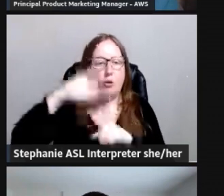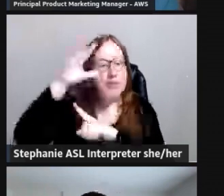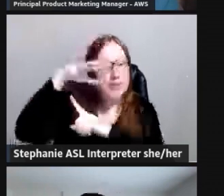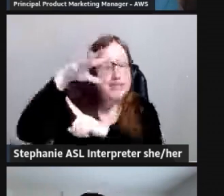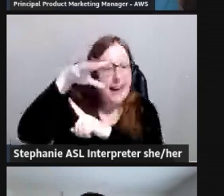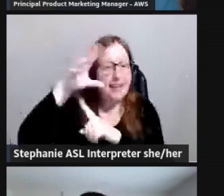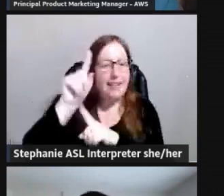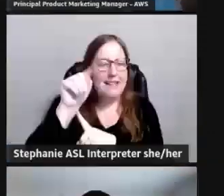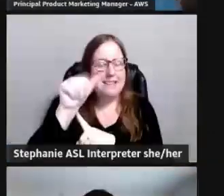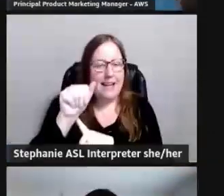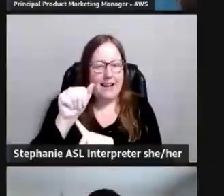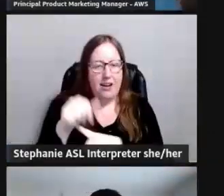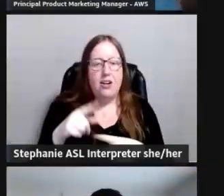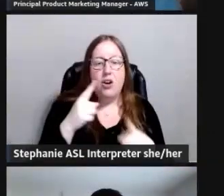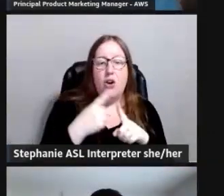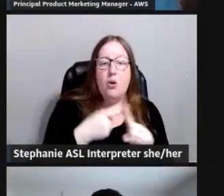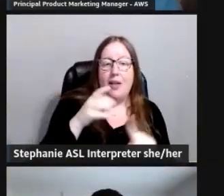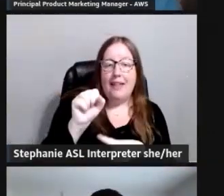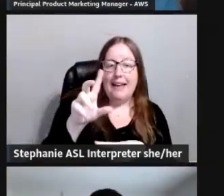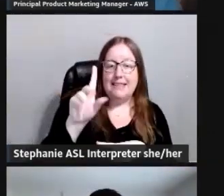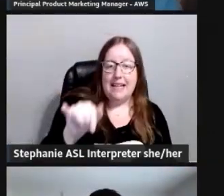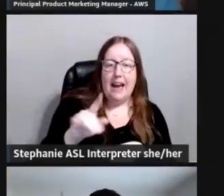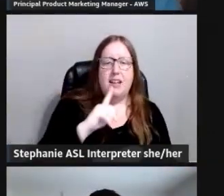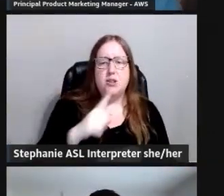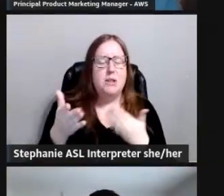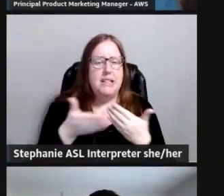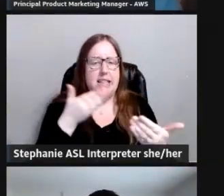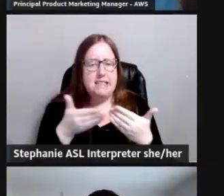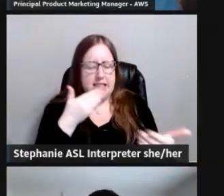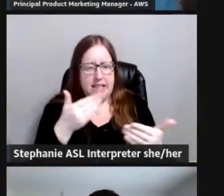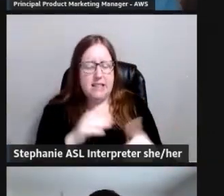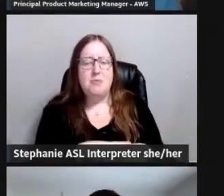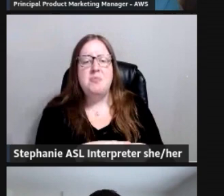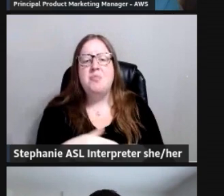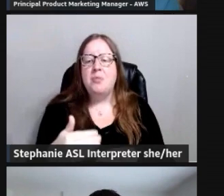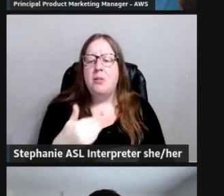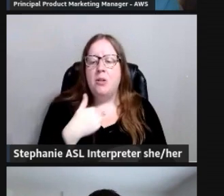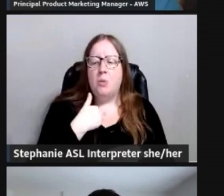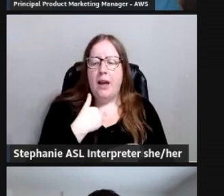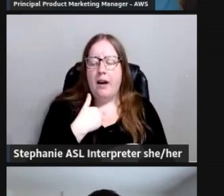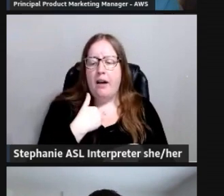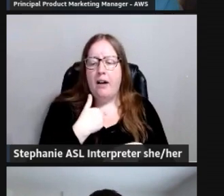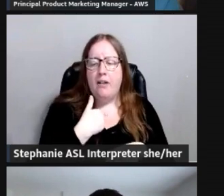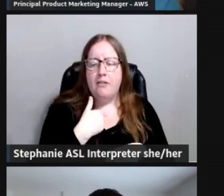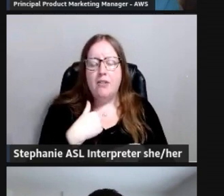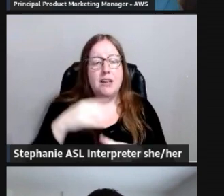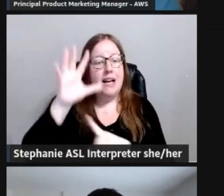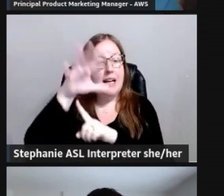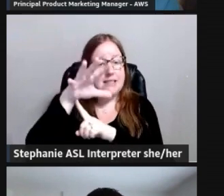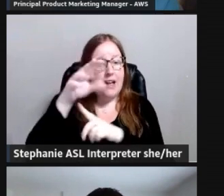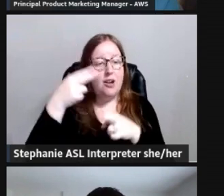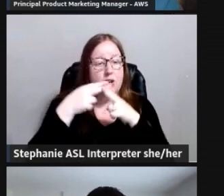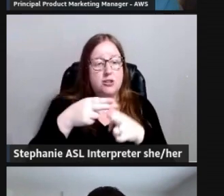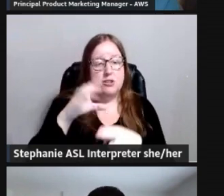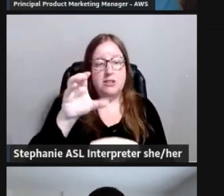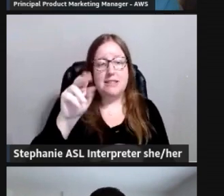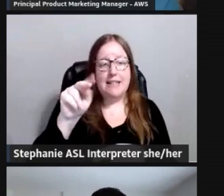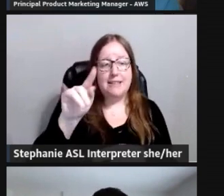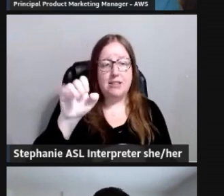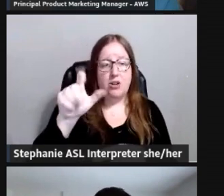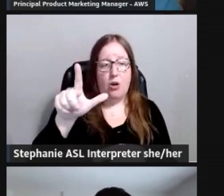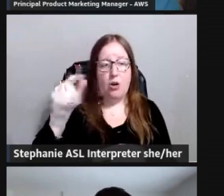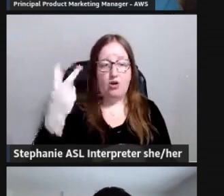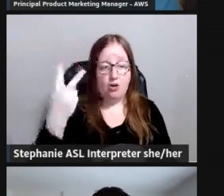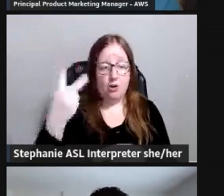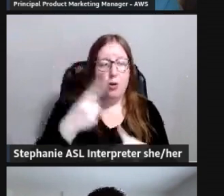with the ASDI, it makes it very straightforward. We have, a satellite called Sentinel-2. This is from